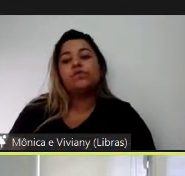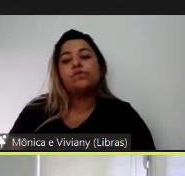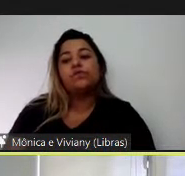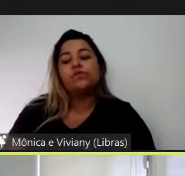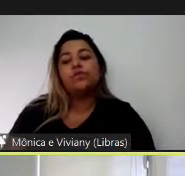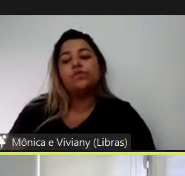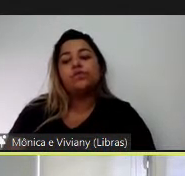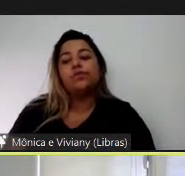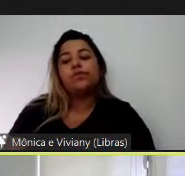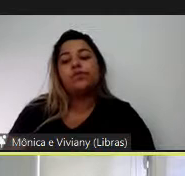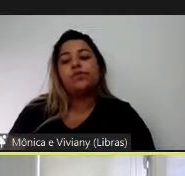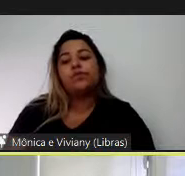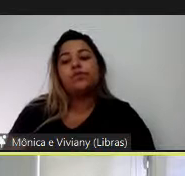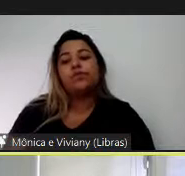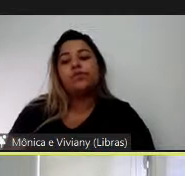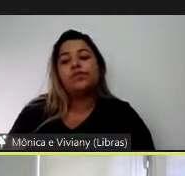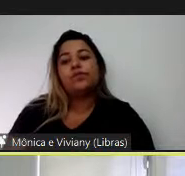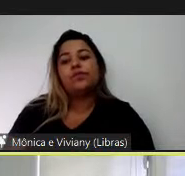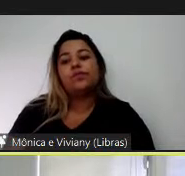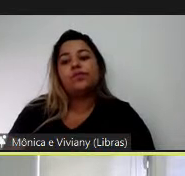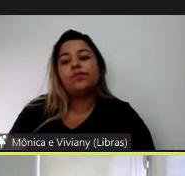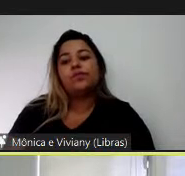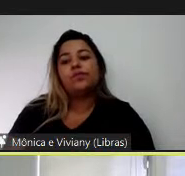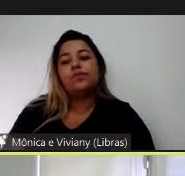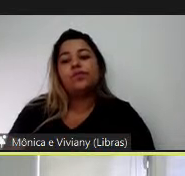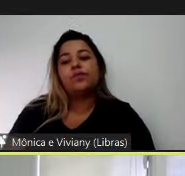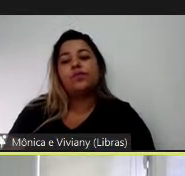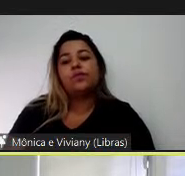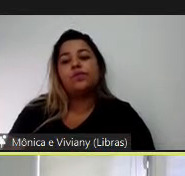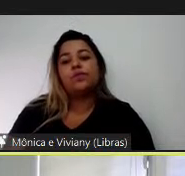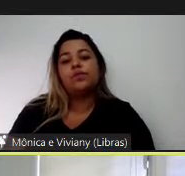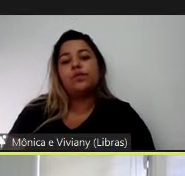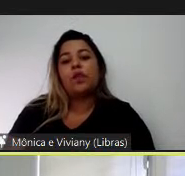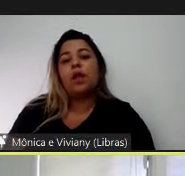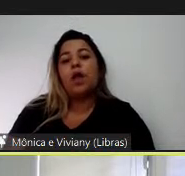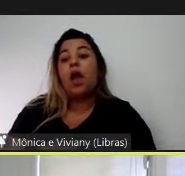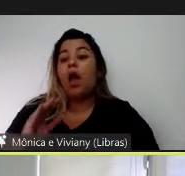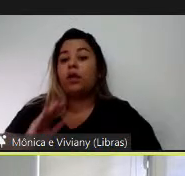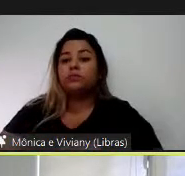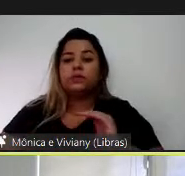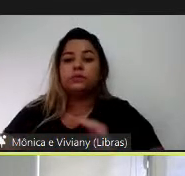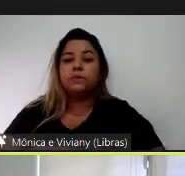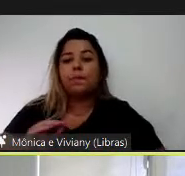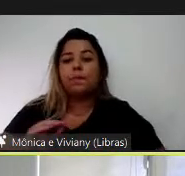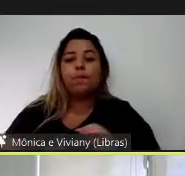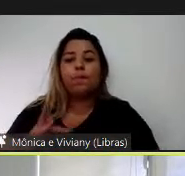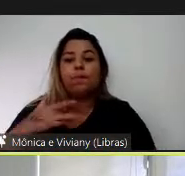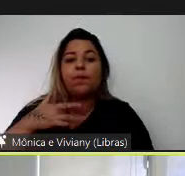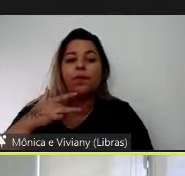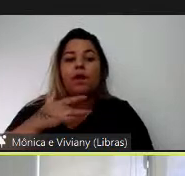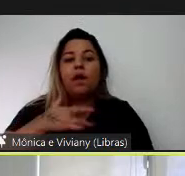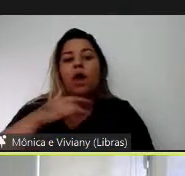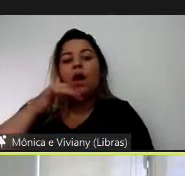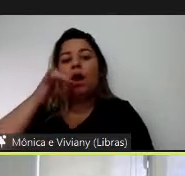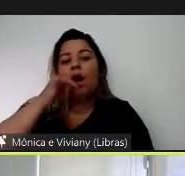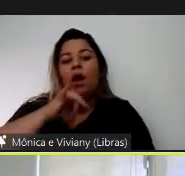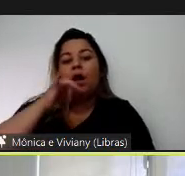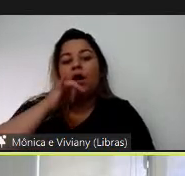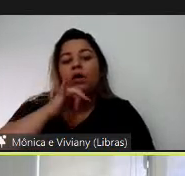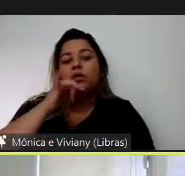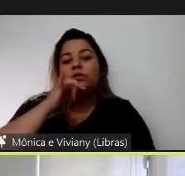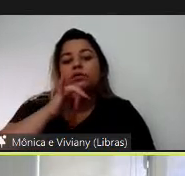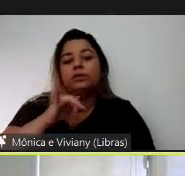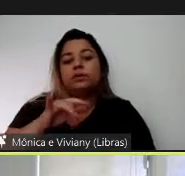until you reach the last one for me to conclude. These are the actions of the women's